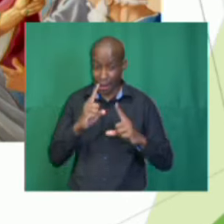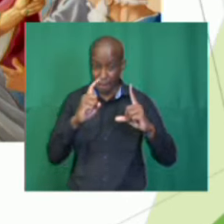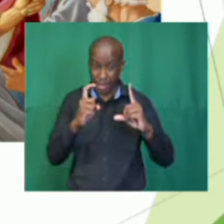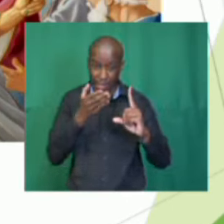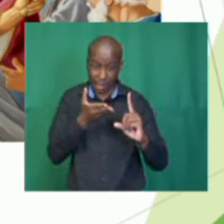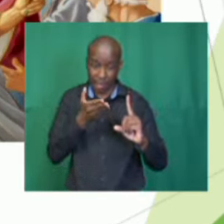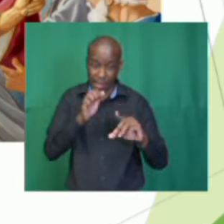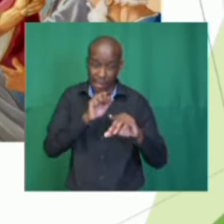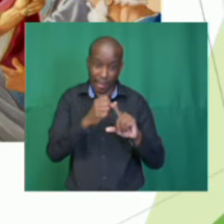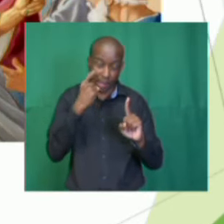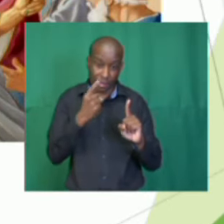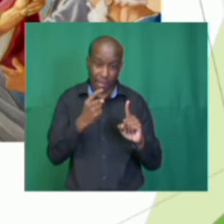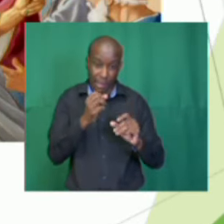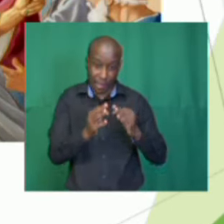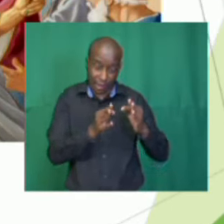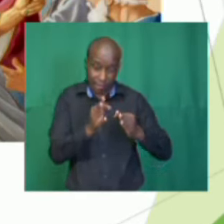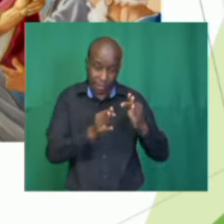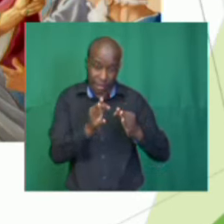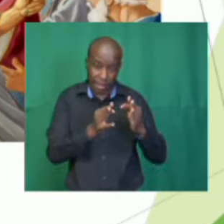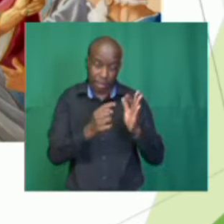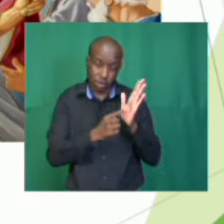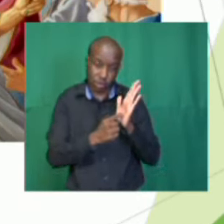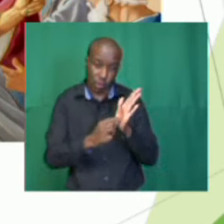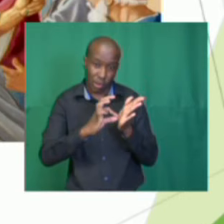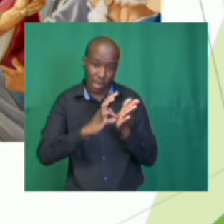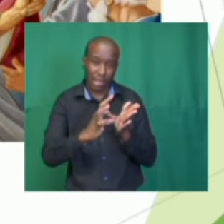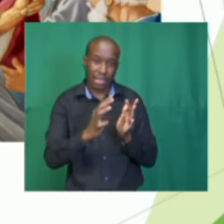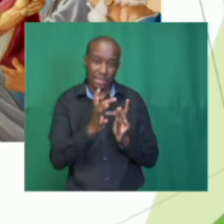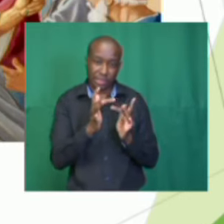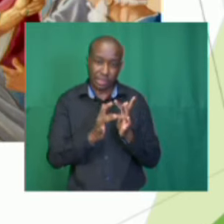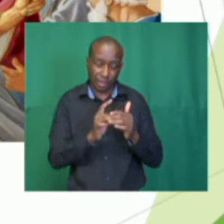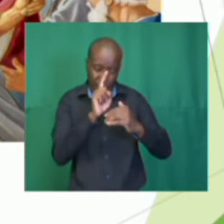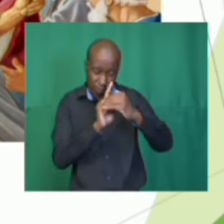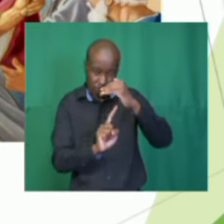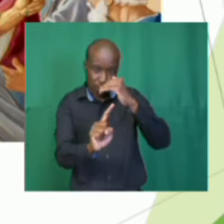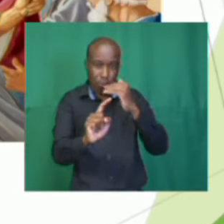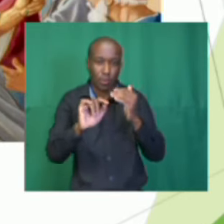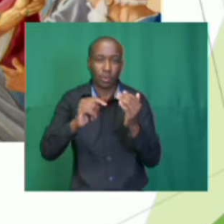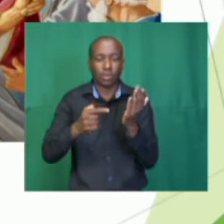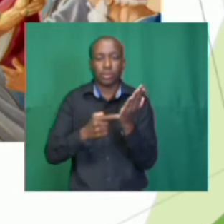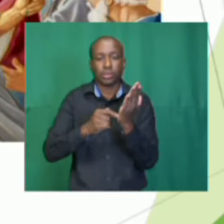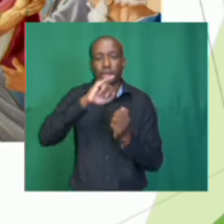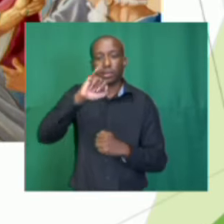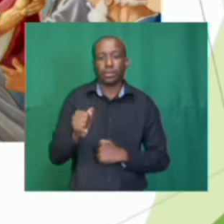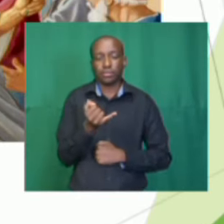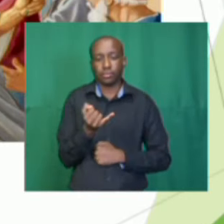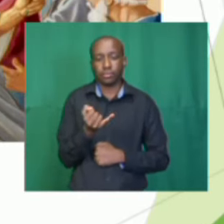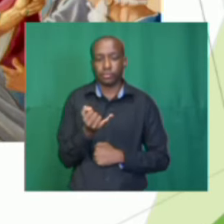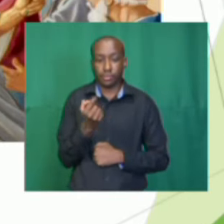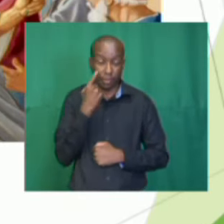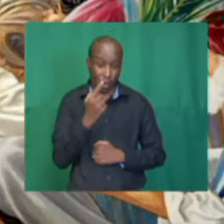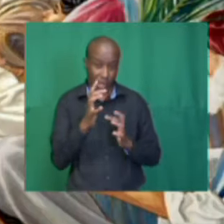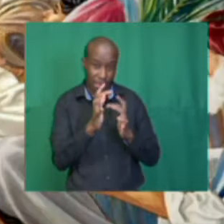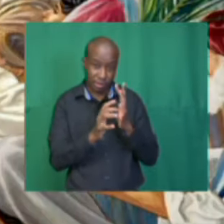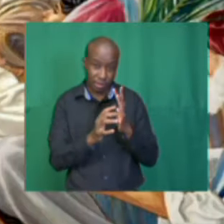picture, it demonstrates or it illustrates Jesus entering Jerusalem. We can see him in